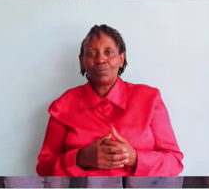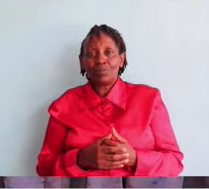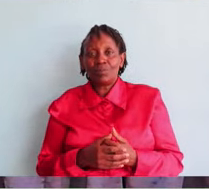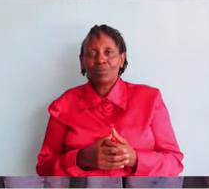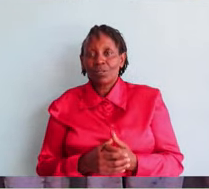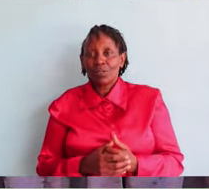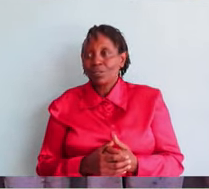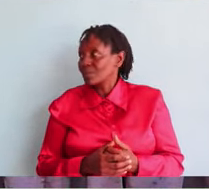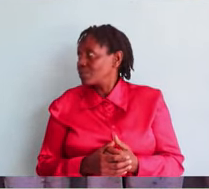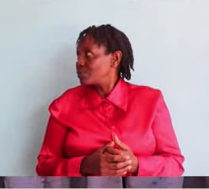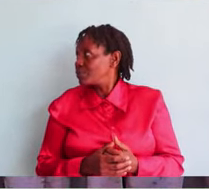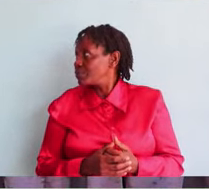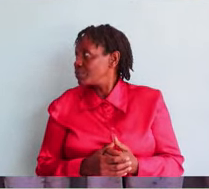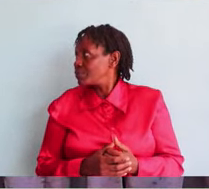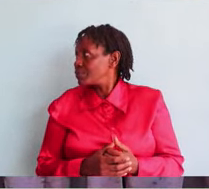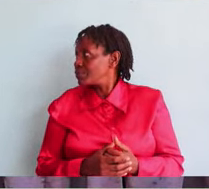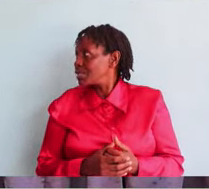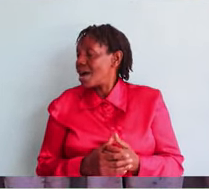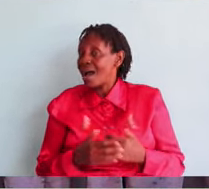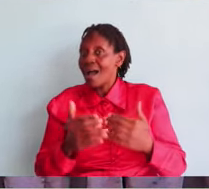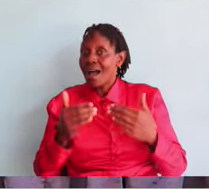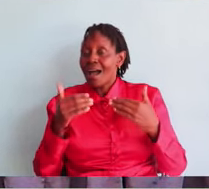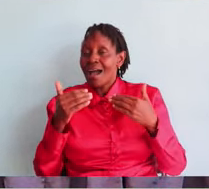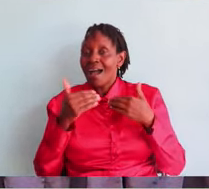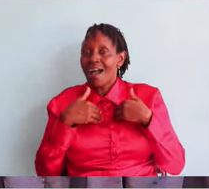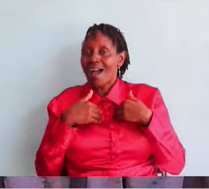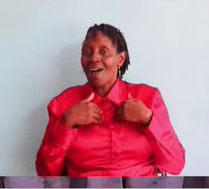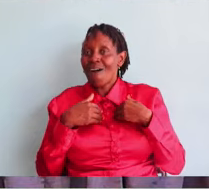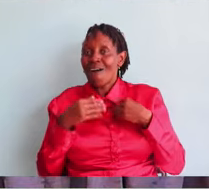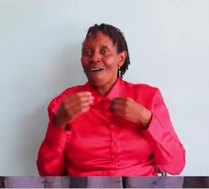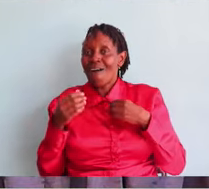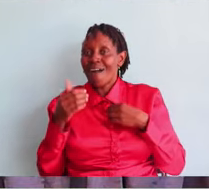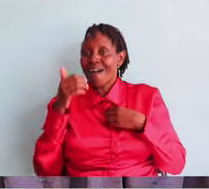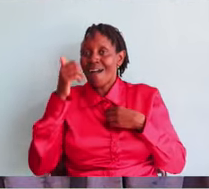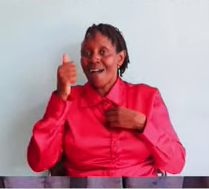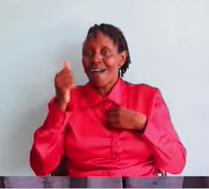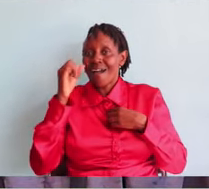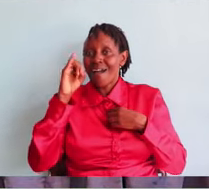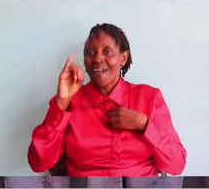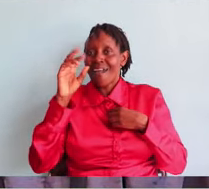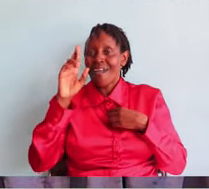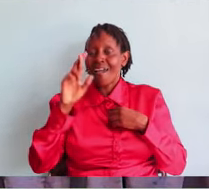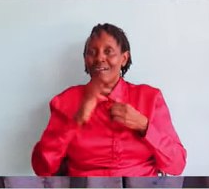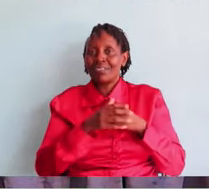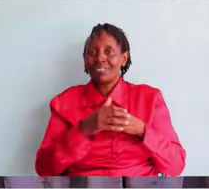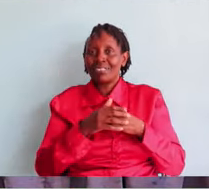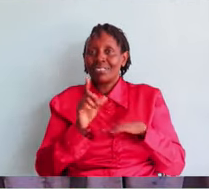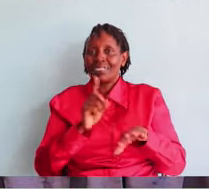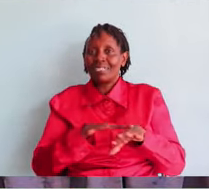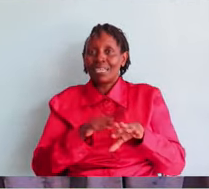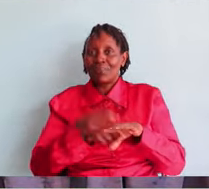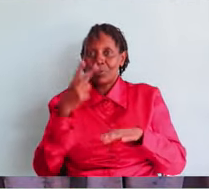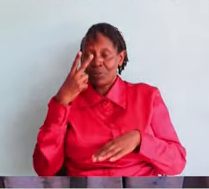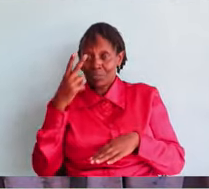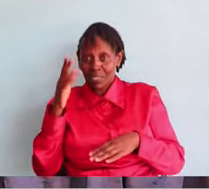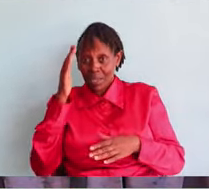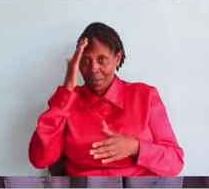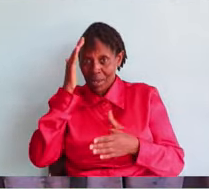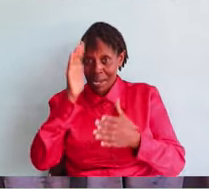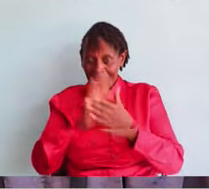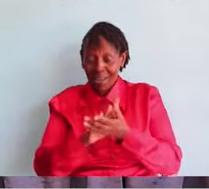they literally air condition the place so that the animals can be at home. And when you see them, it's unbelievable. But